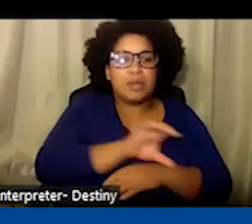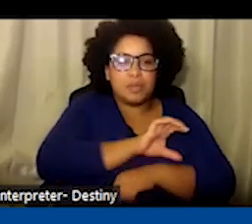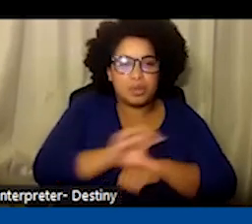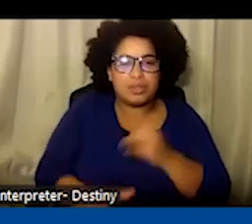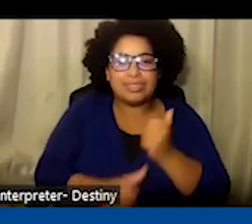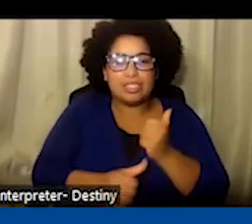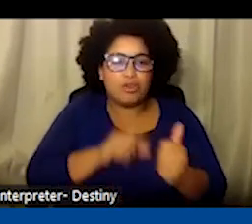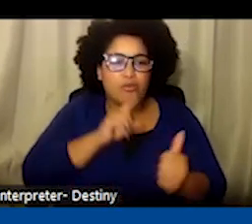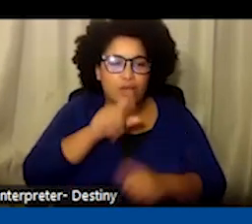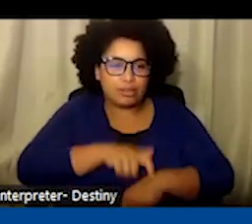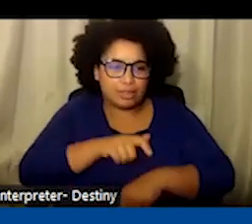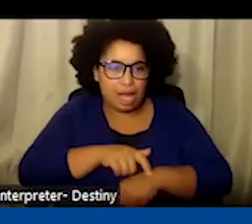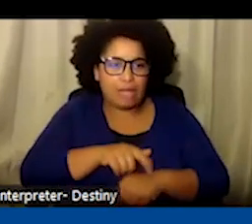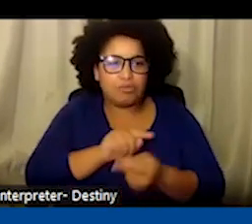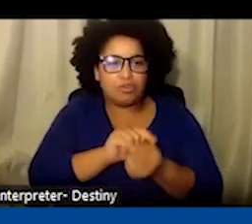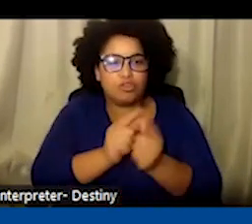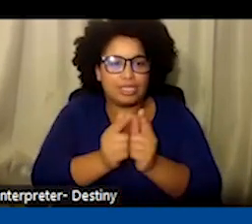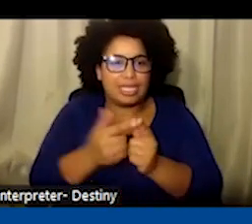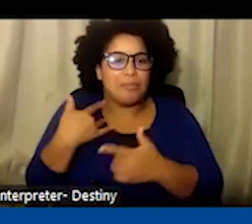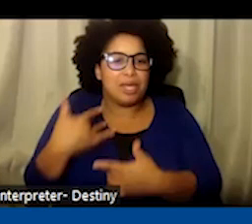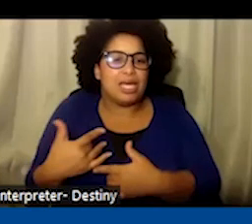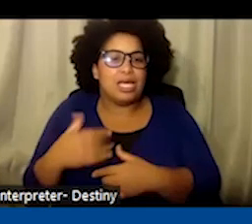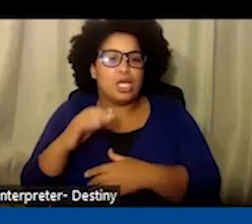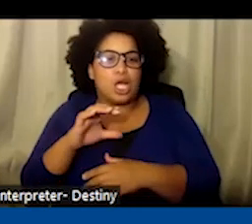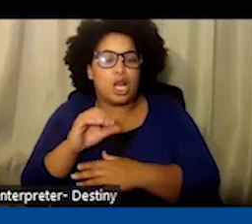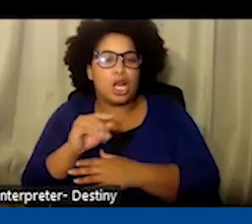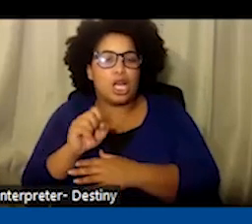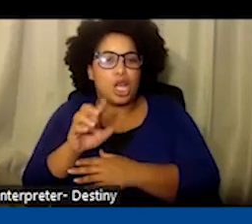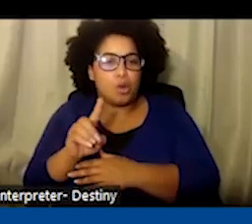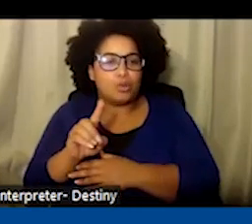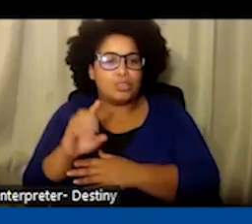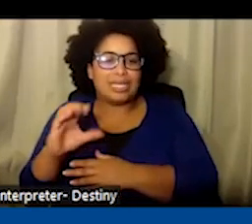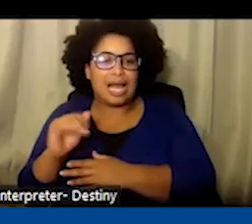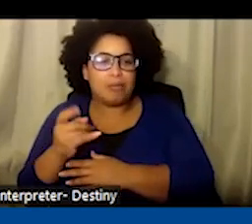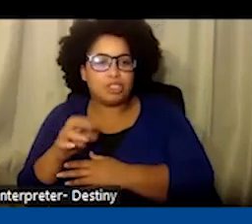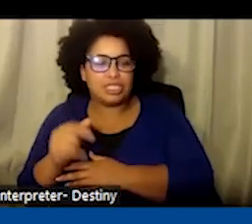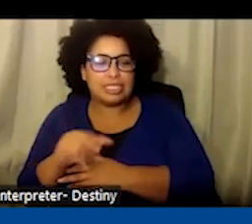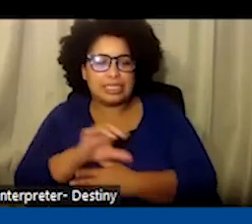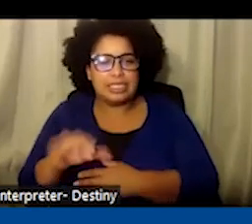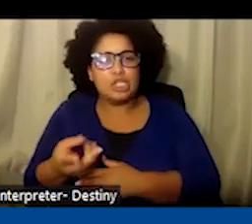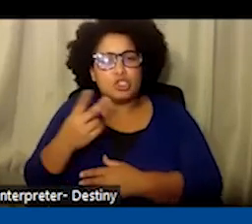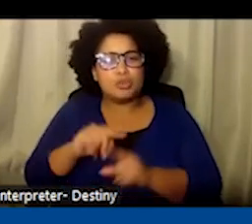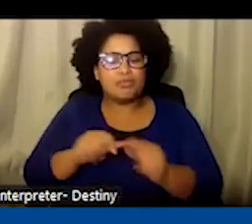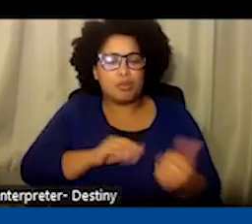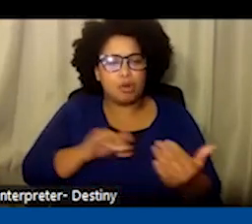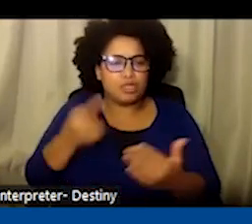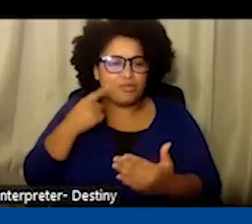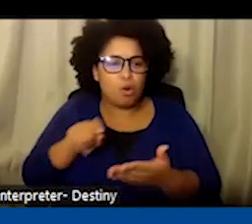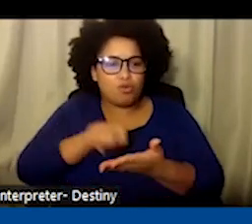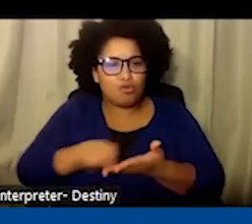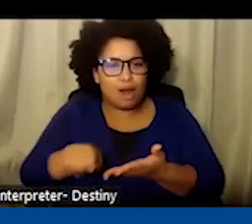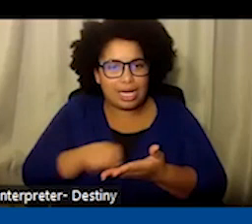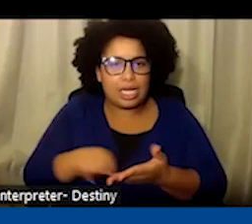Translation, and closed captioning we typically see as CC. These are two different methods of writing what